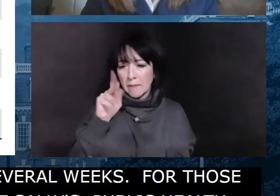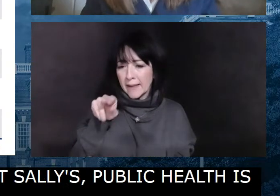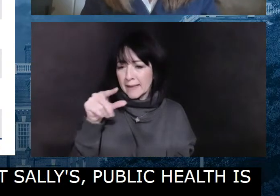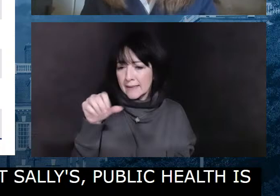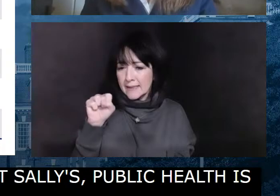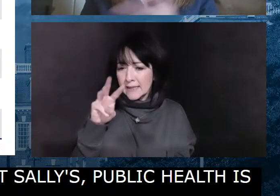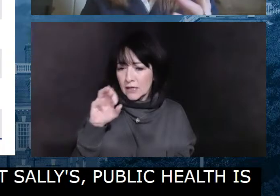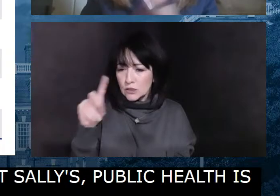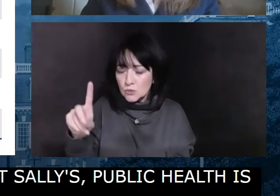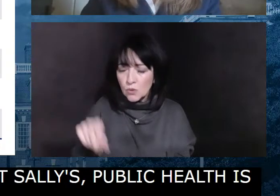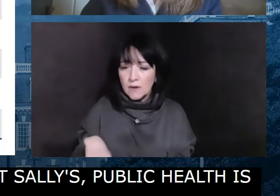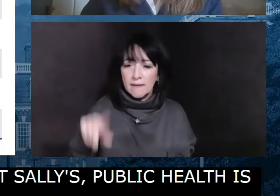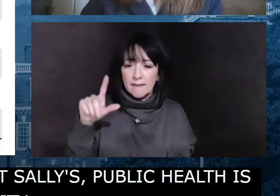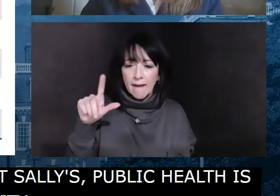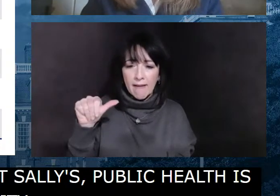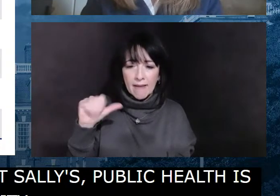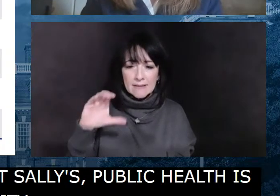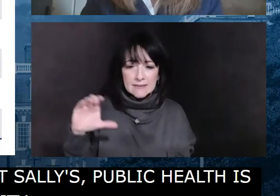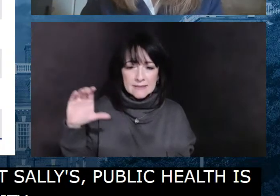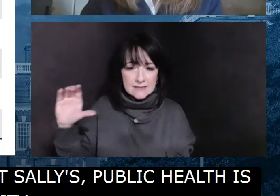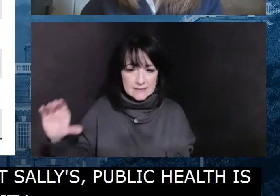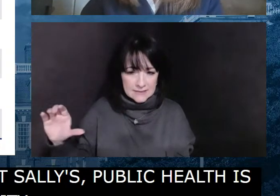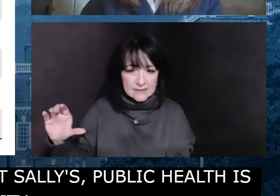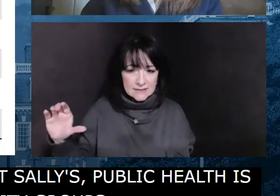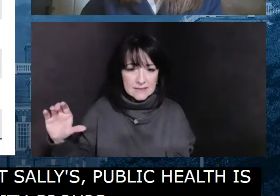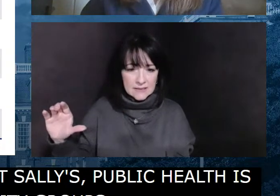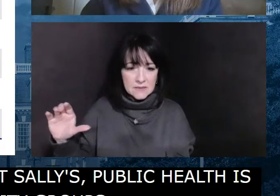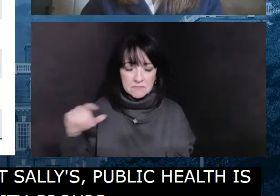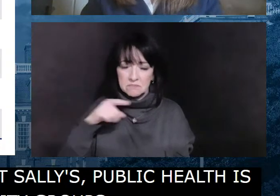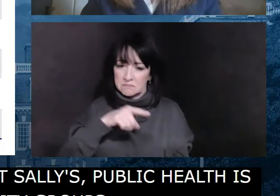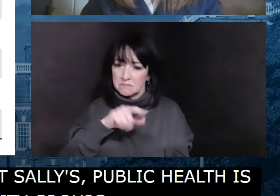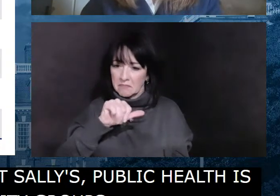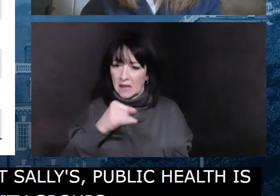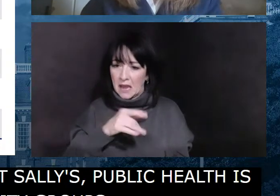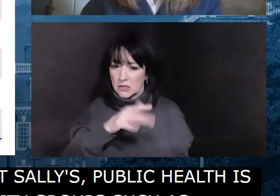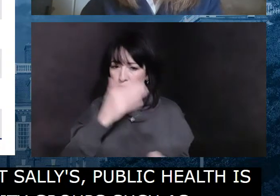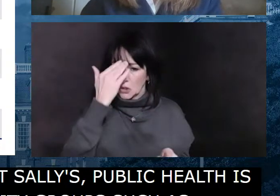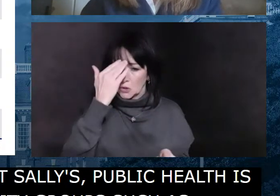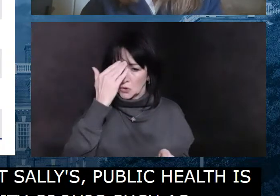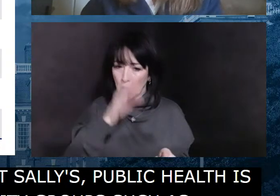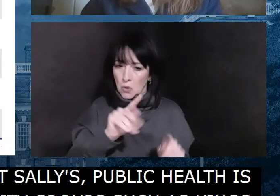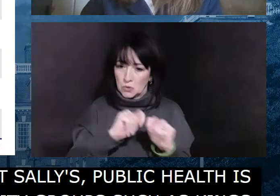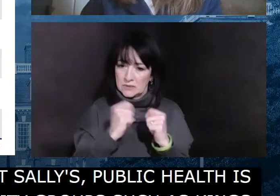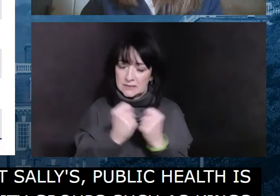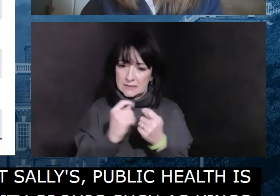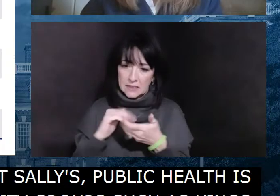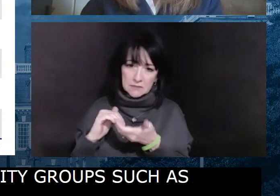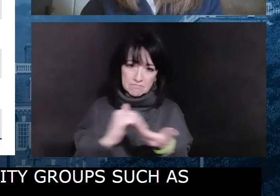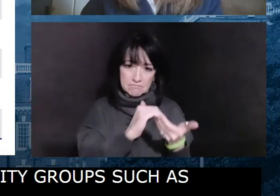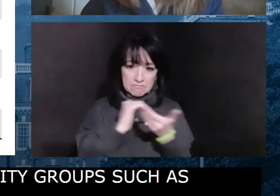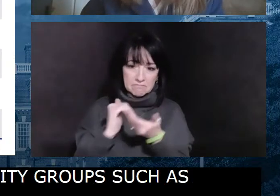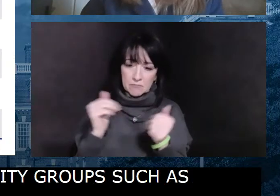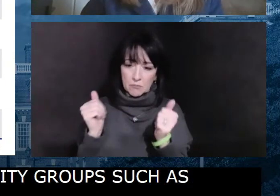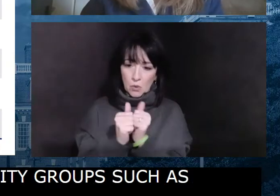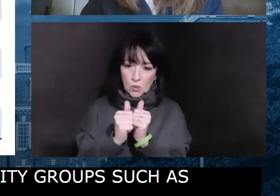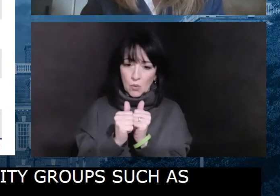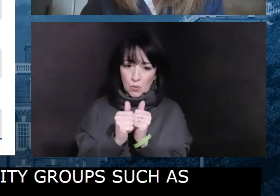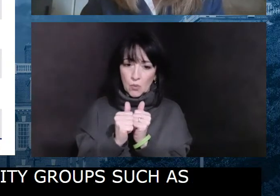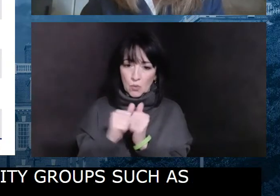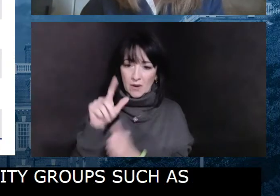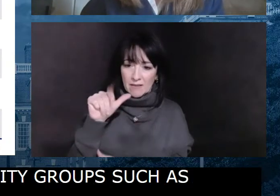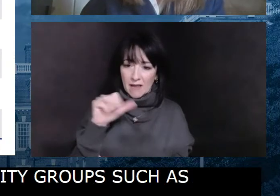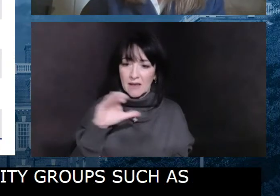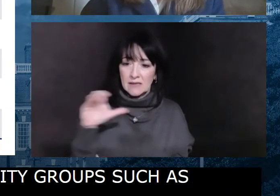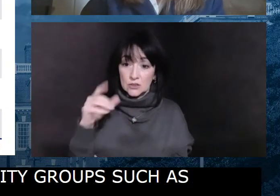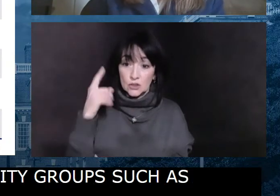and LACC, which AJ's group team is actually there at LACC doing second dose vaccinations today for those